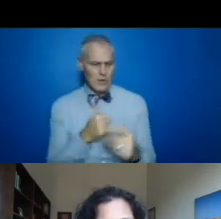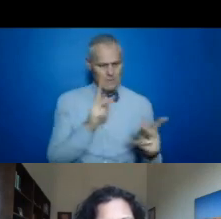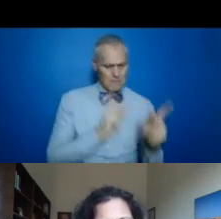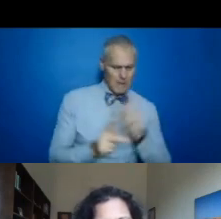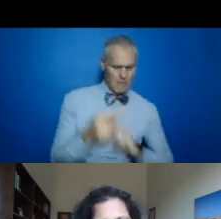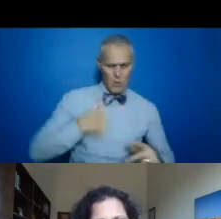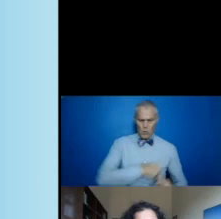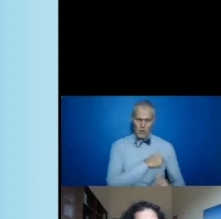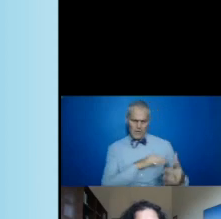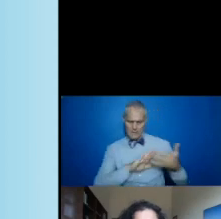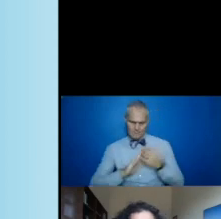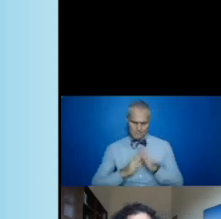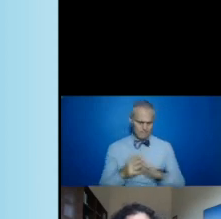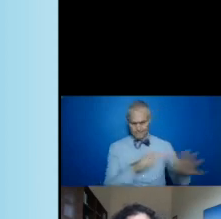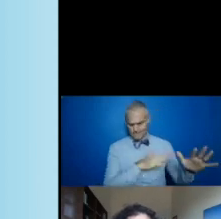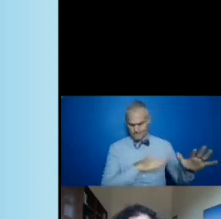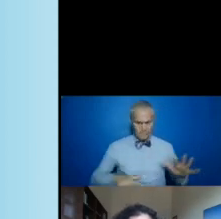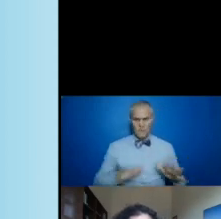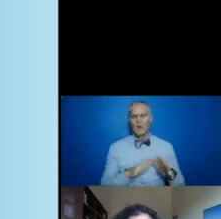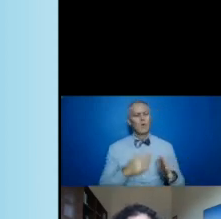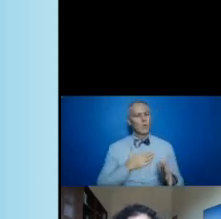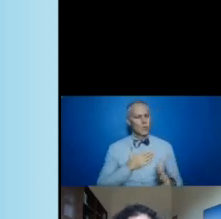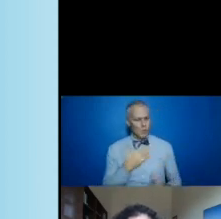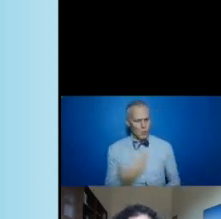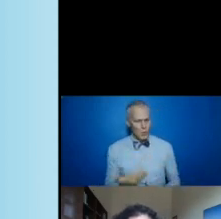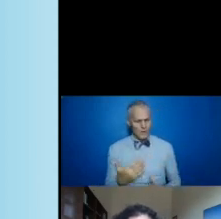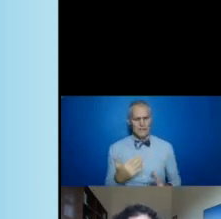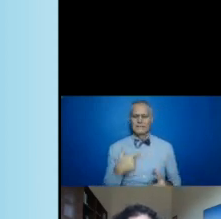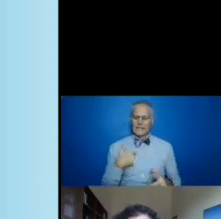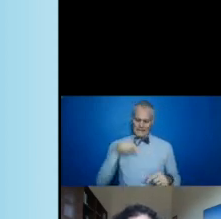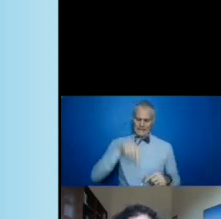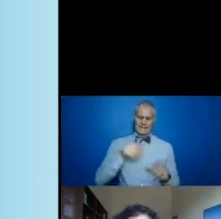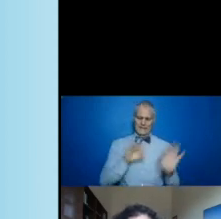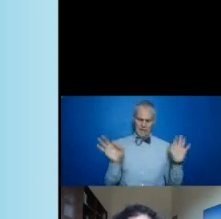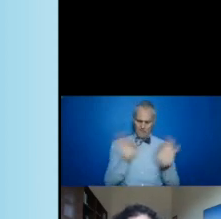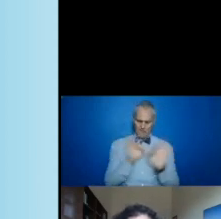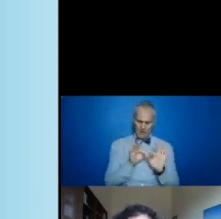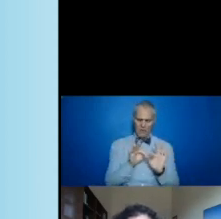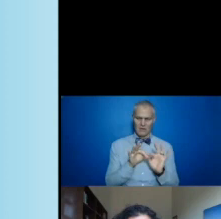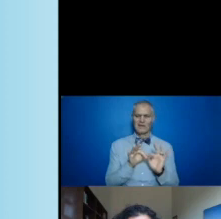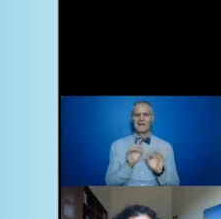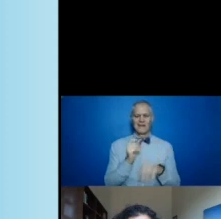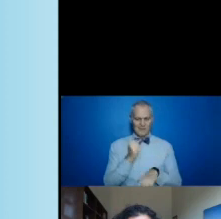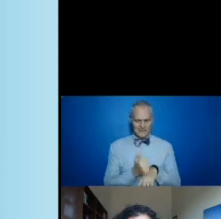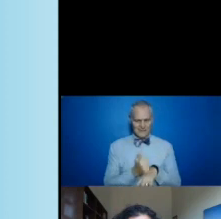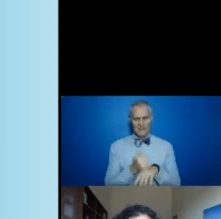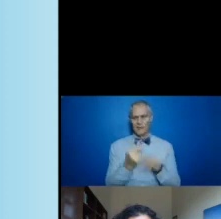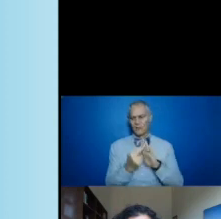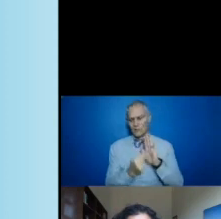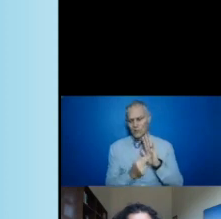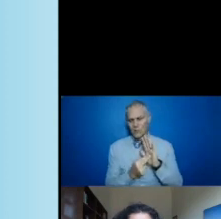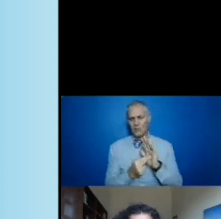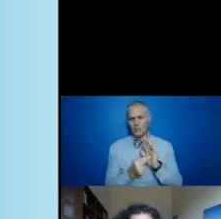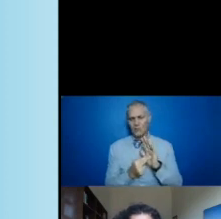a community are willing to hold as our values, because then we set up the rules, the relationships, the resources,